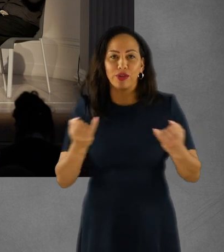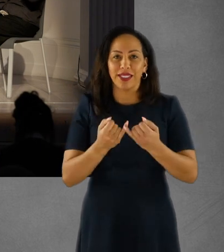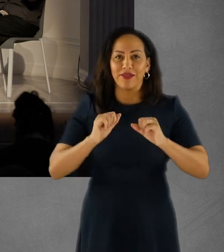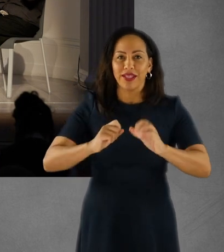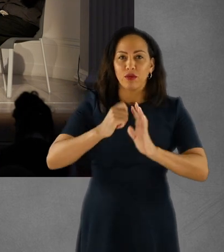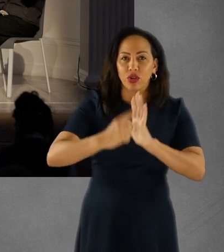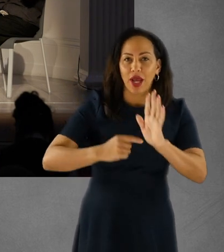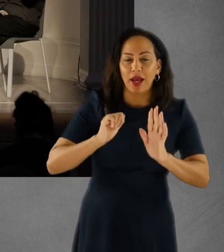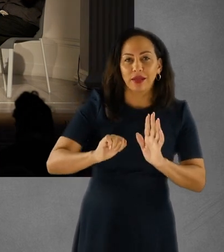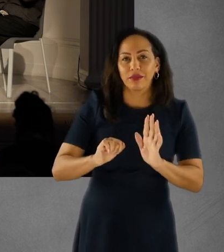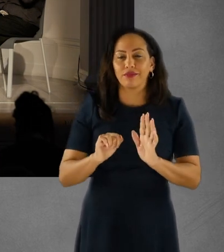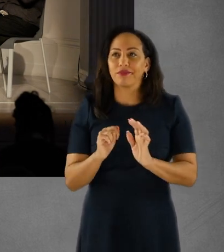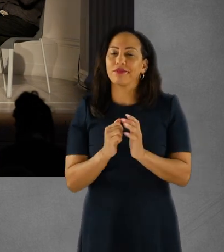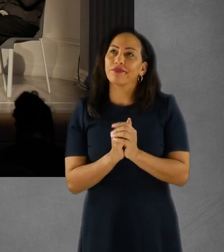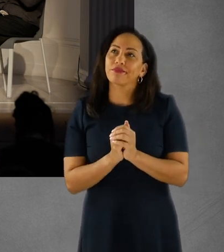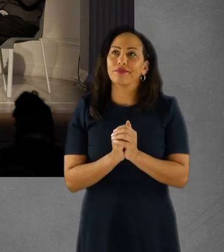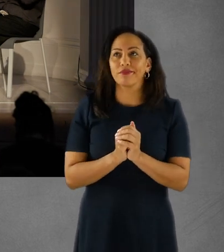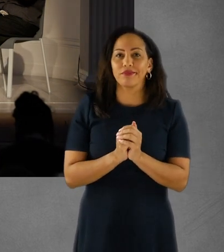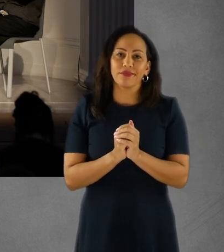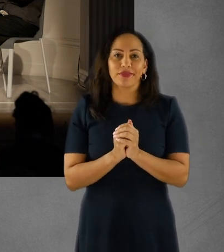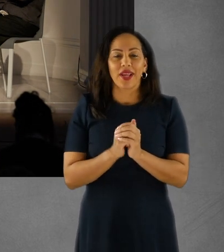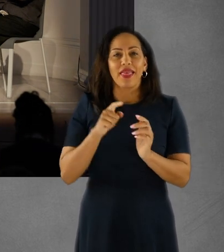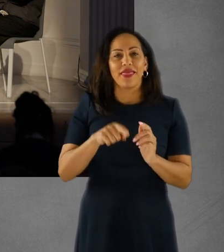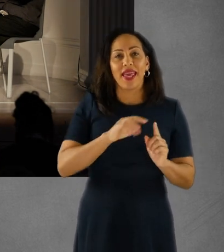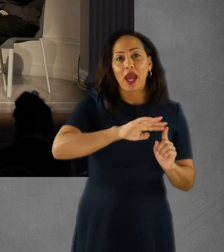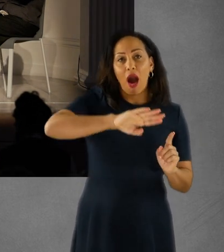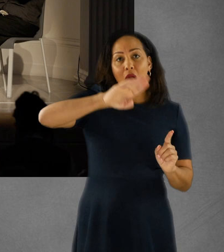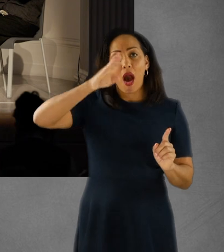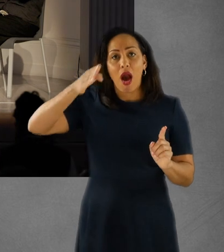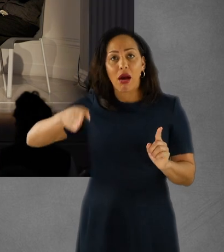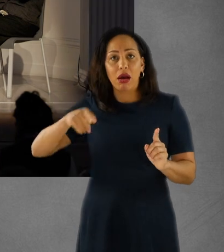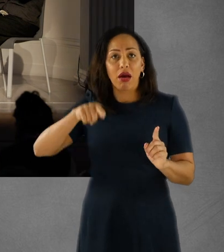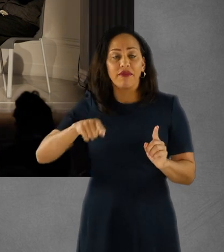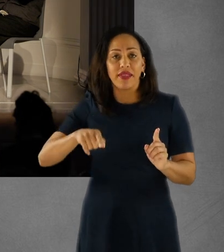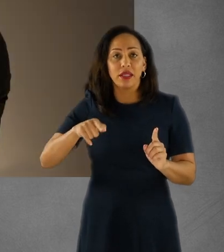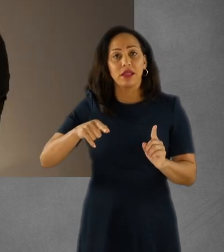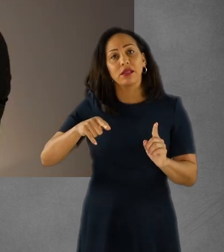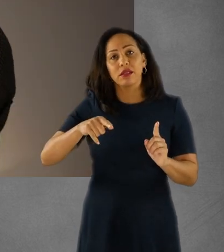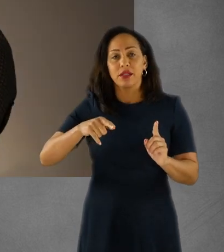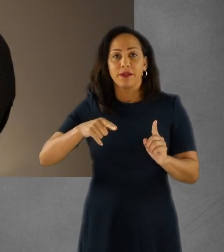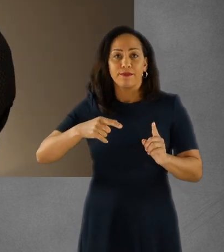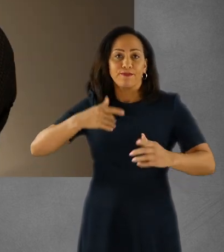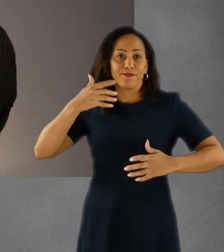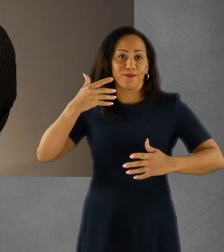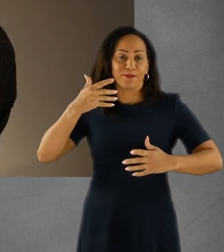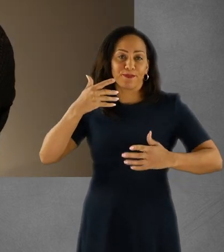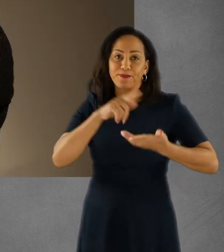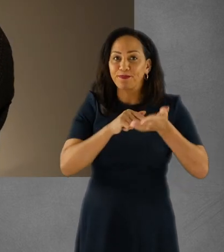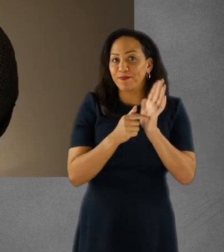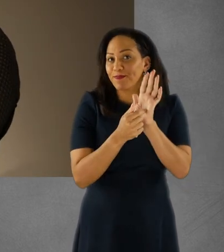of, I'm not going to call it a narration, but let's say the sequence